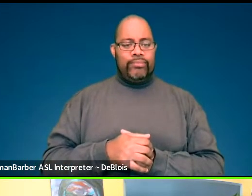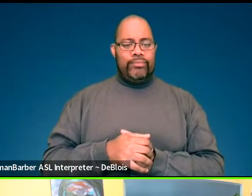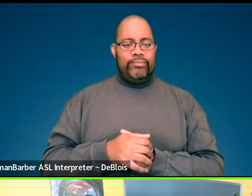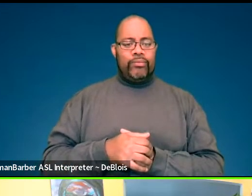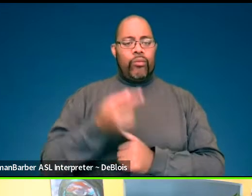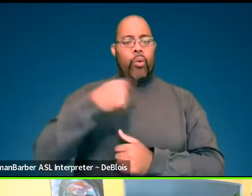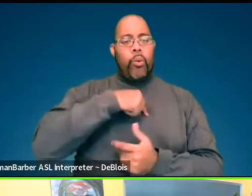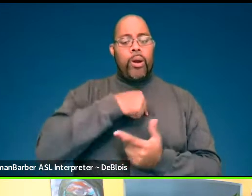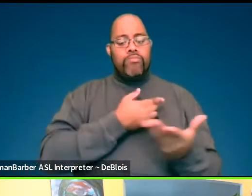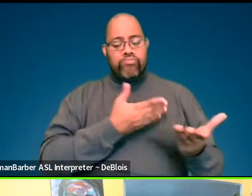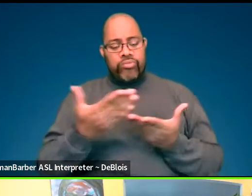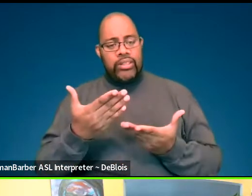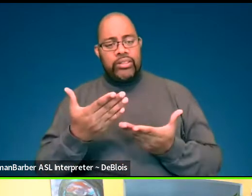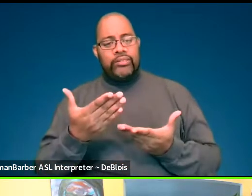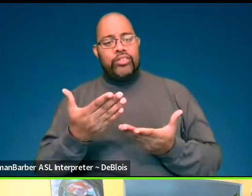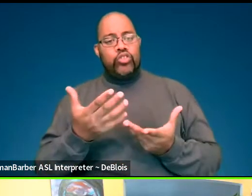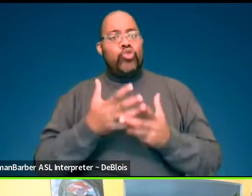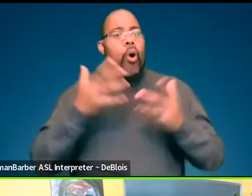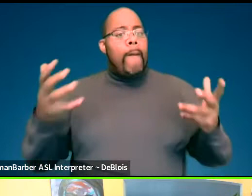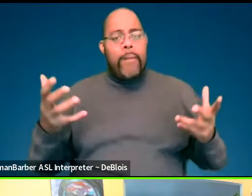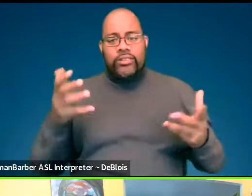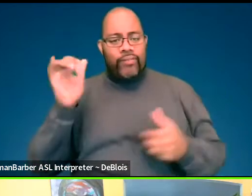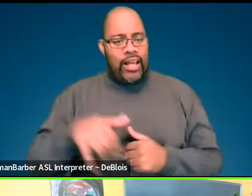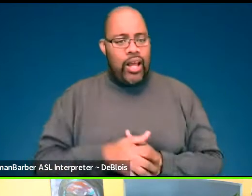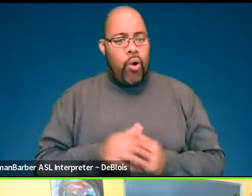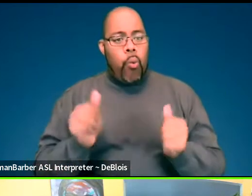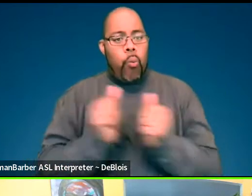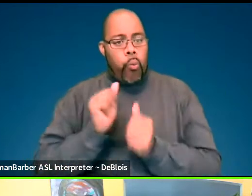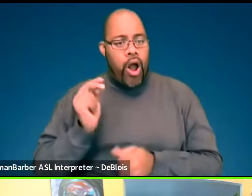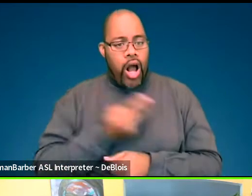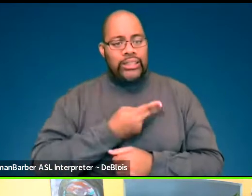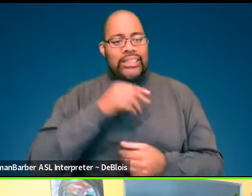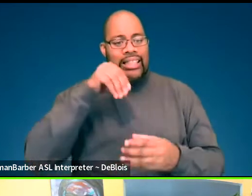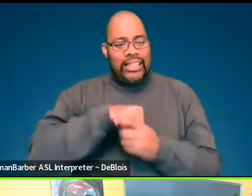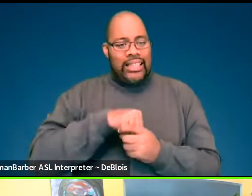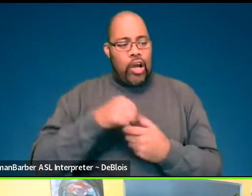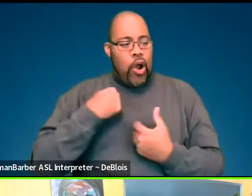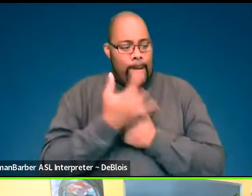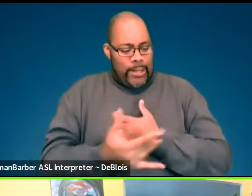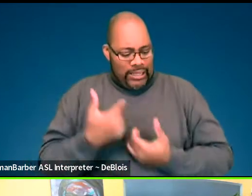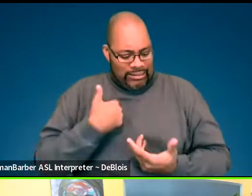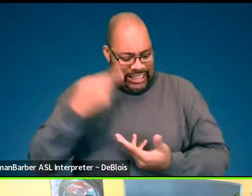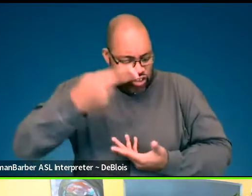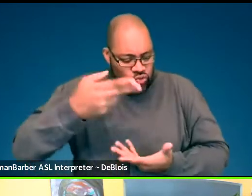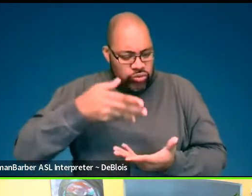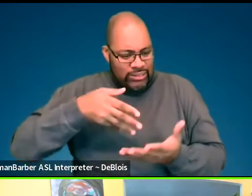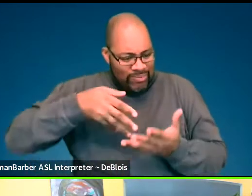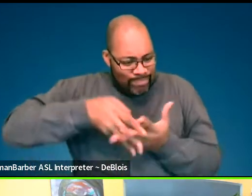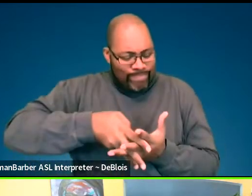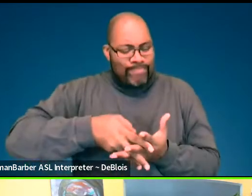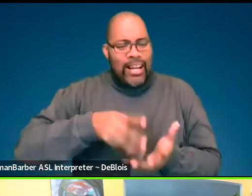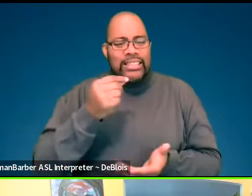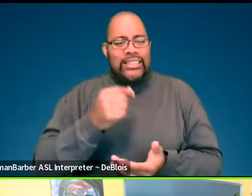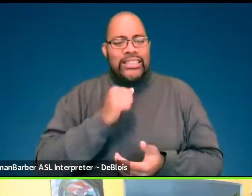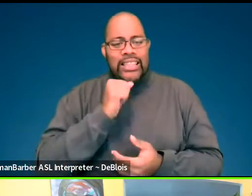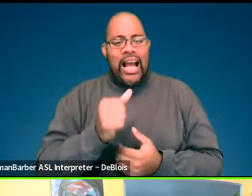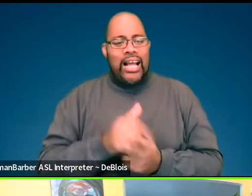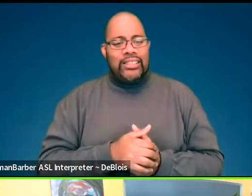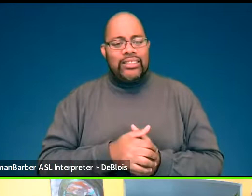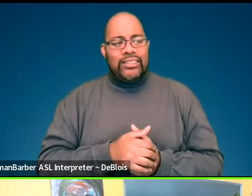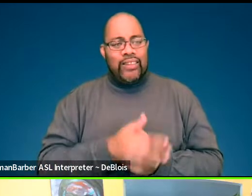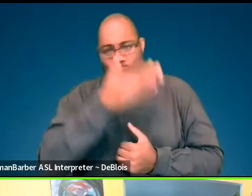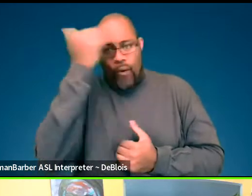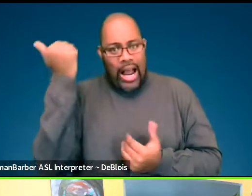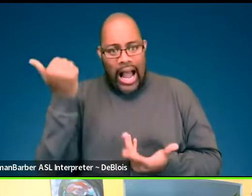We bring and carry so much of that with us. It's in our blood, and we don't, it's not forgotten.